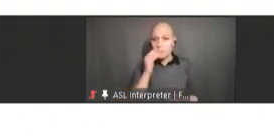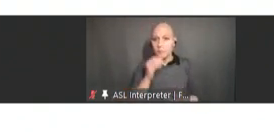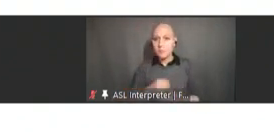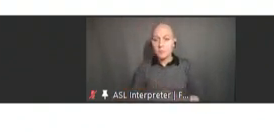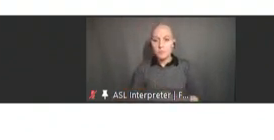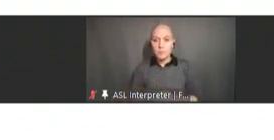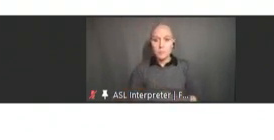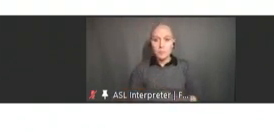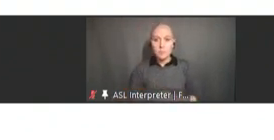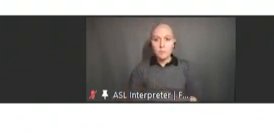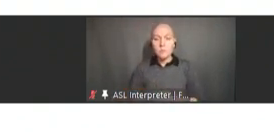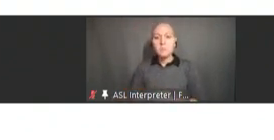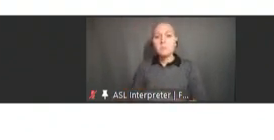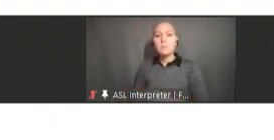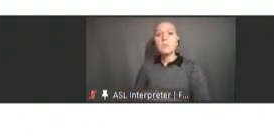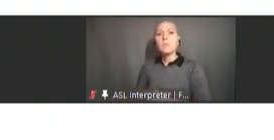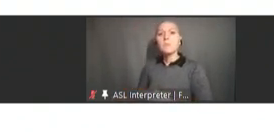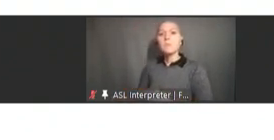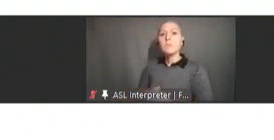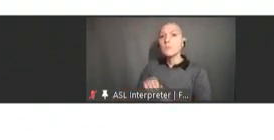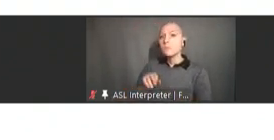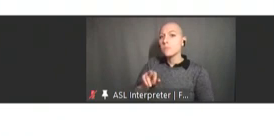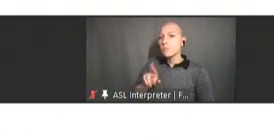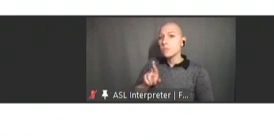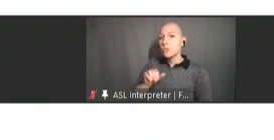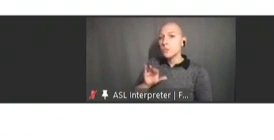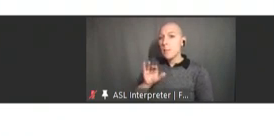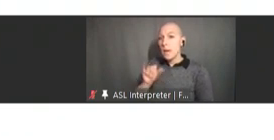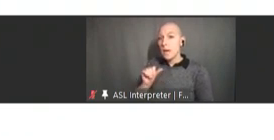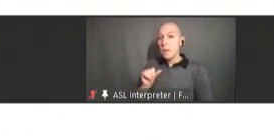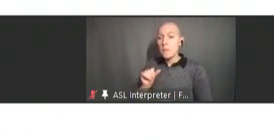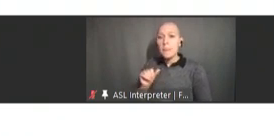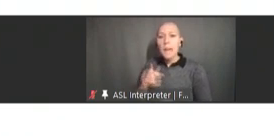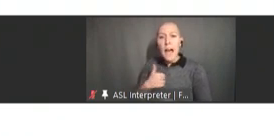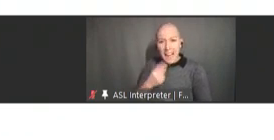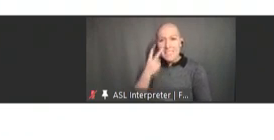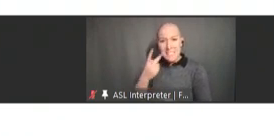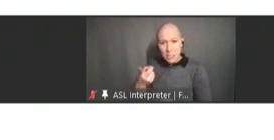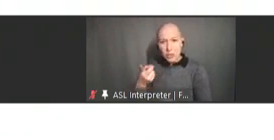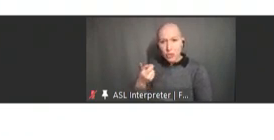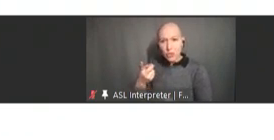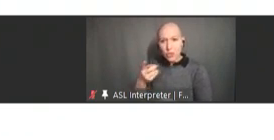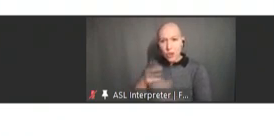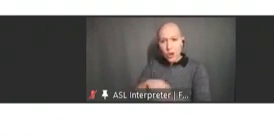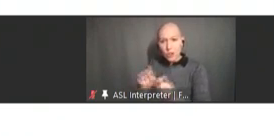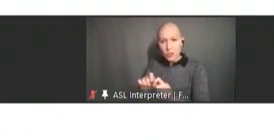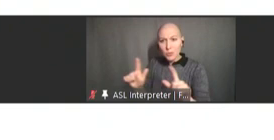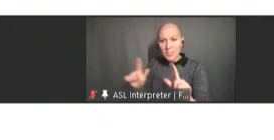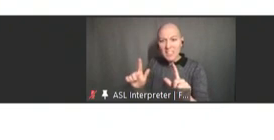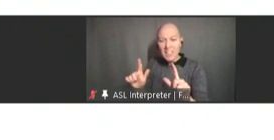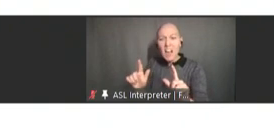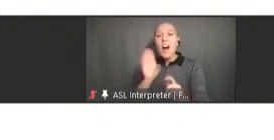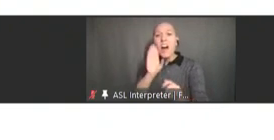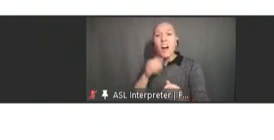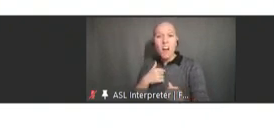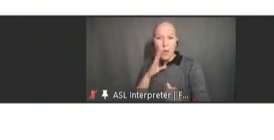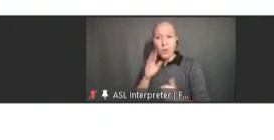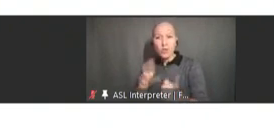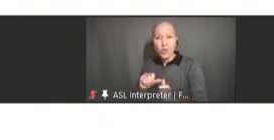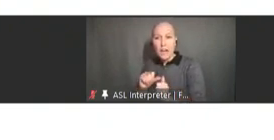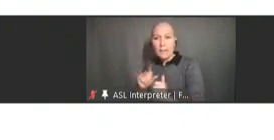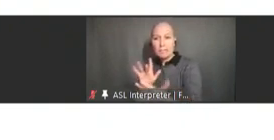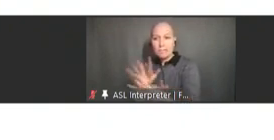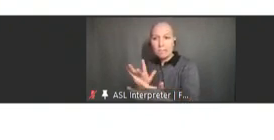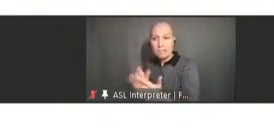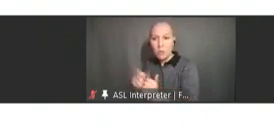I see her on. I'm going to try and get in touch with her and maybe move on to the next person. All right. Let's